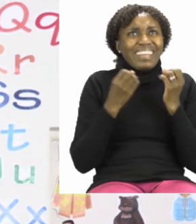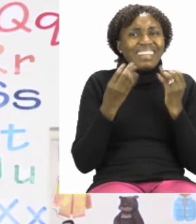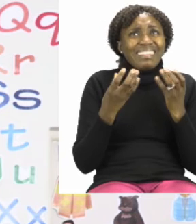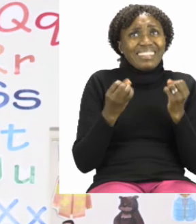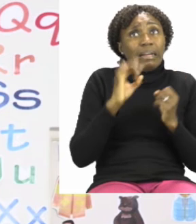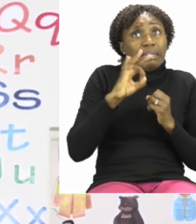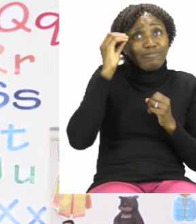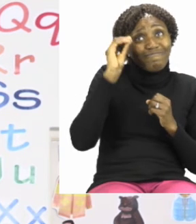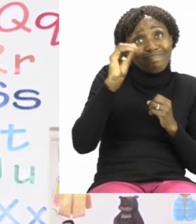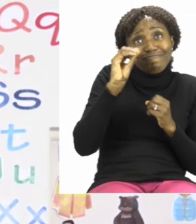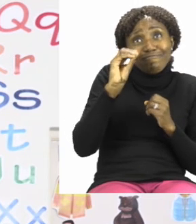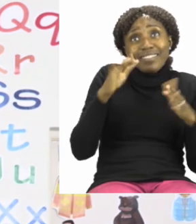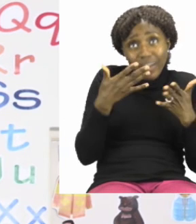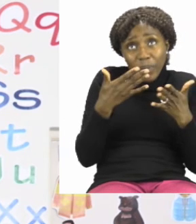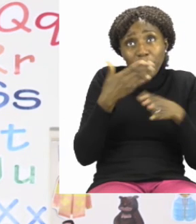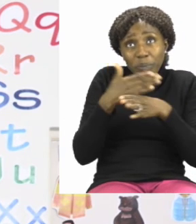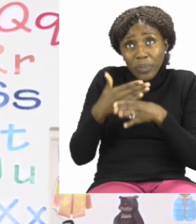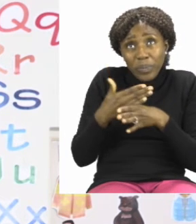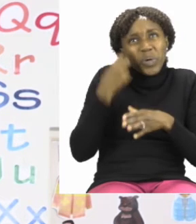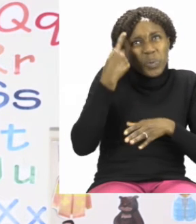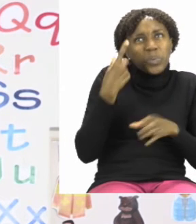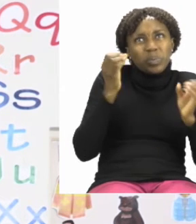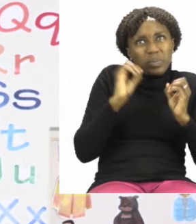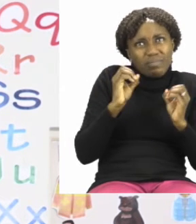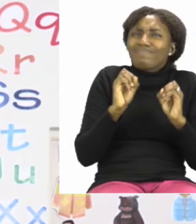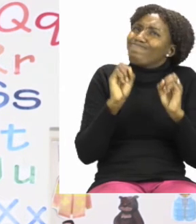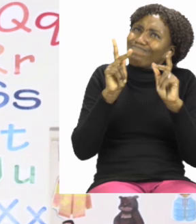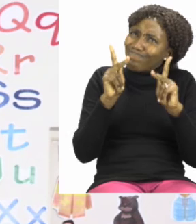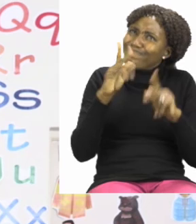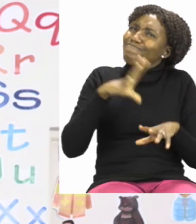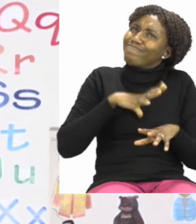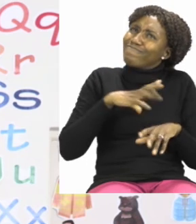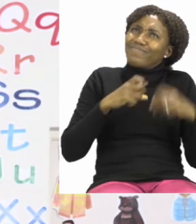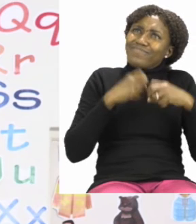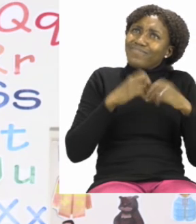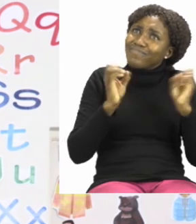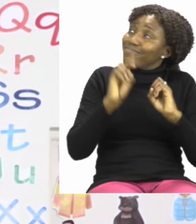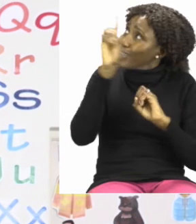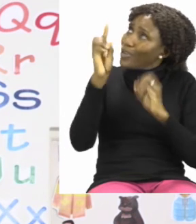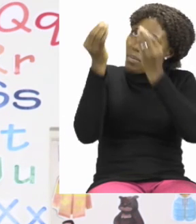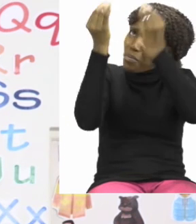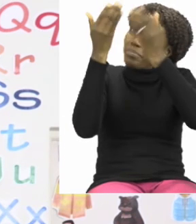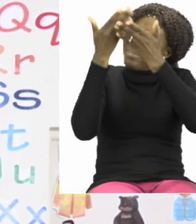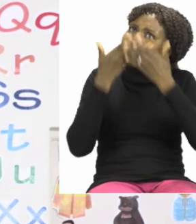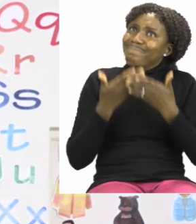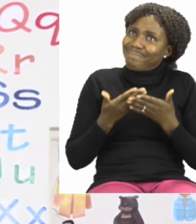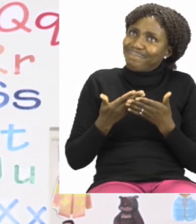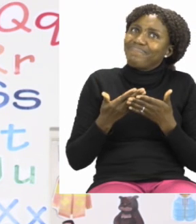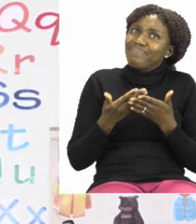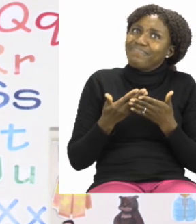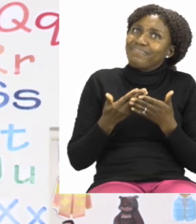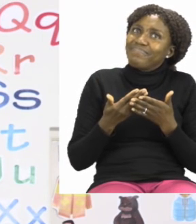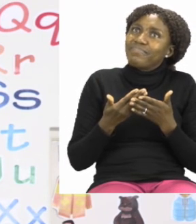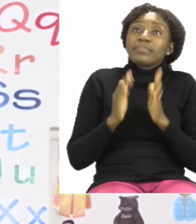what to do or you didn't understand, that's okay. You can ask an adult for help.